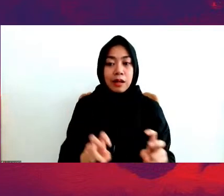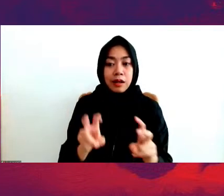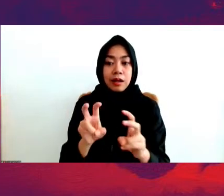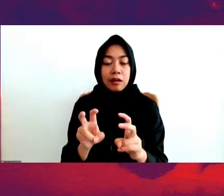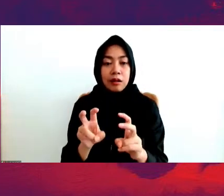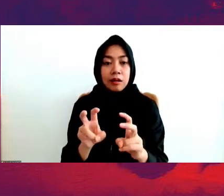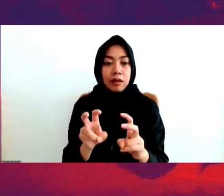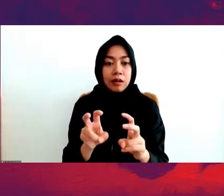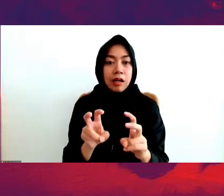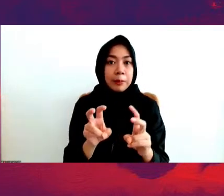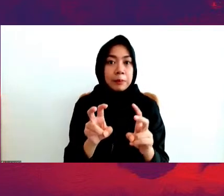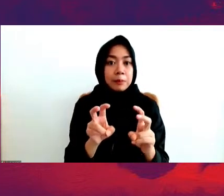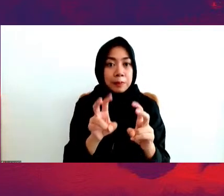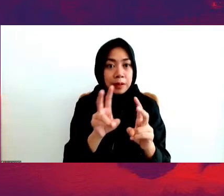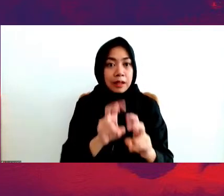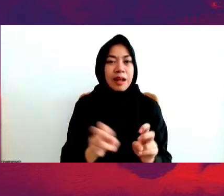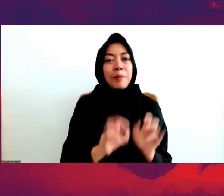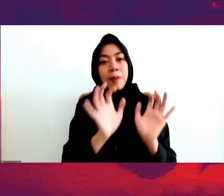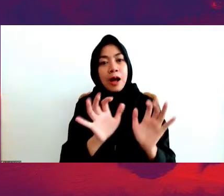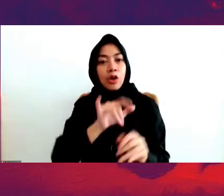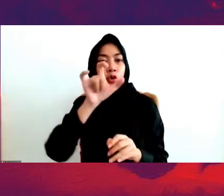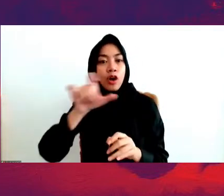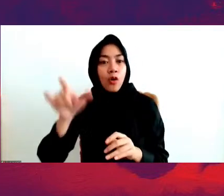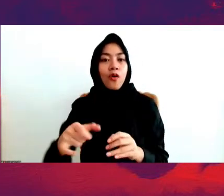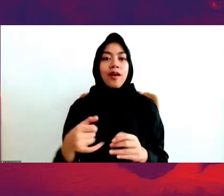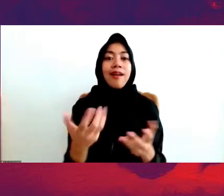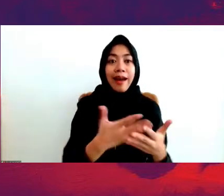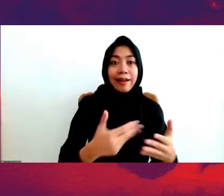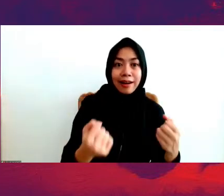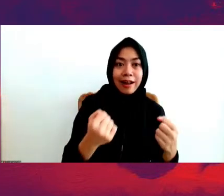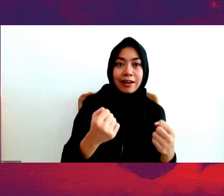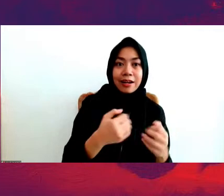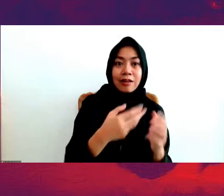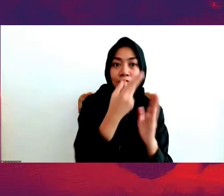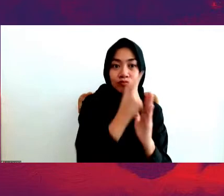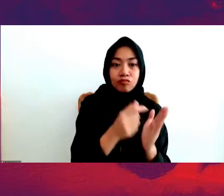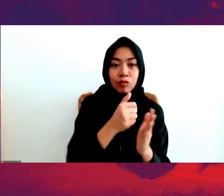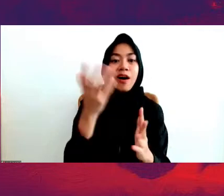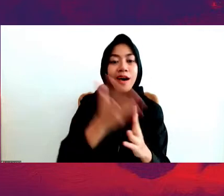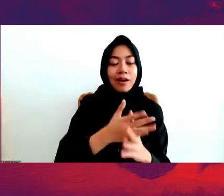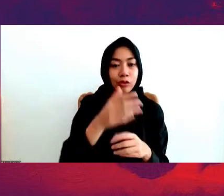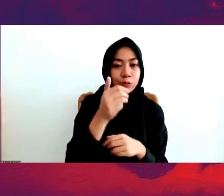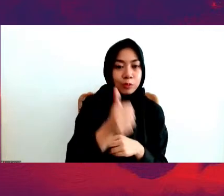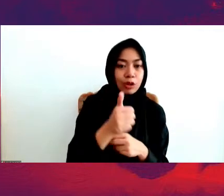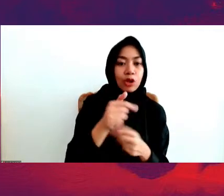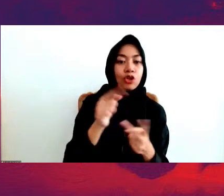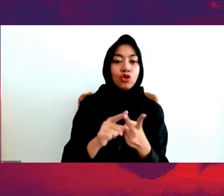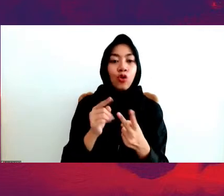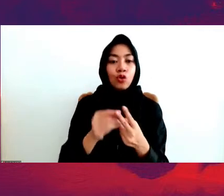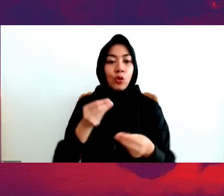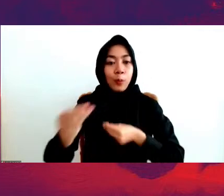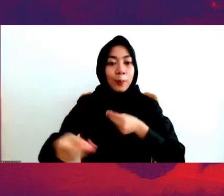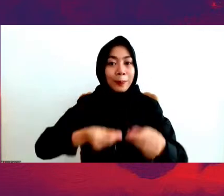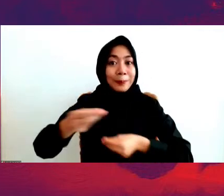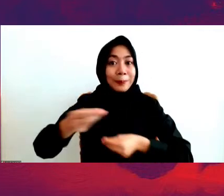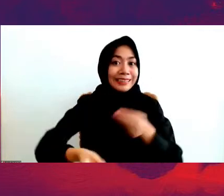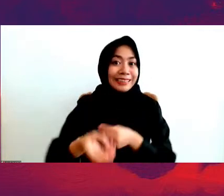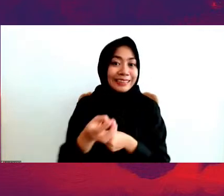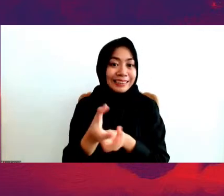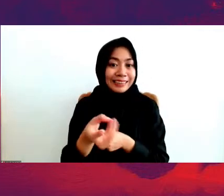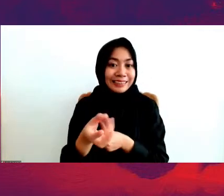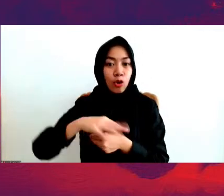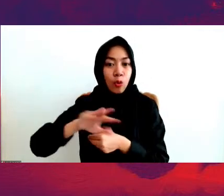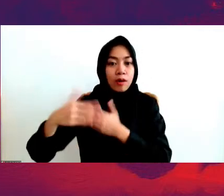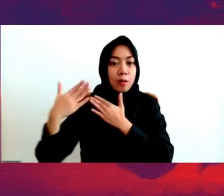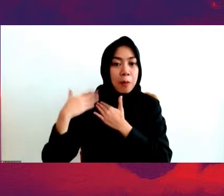So that many people can access that. Also business running by a family. And then we